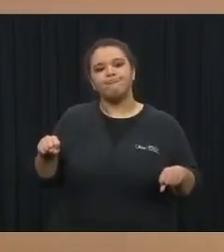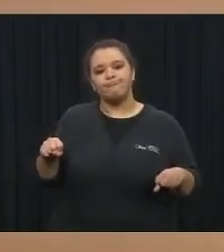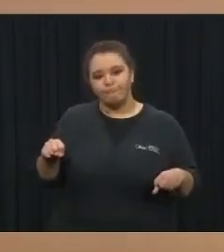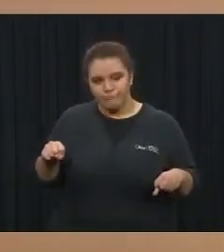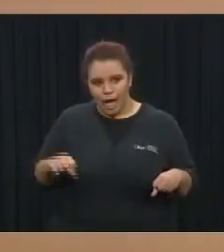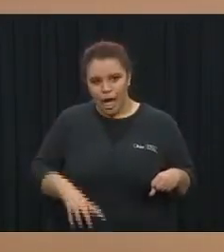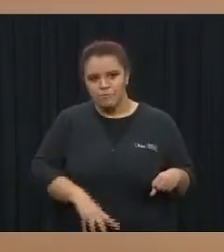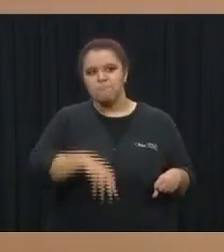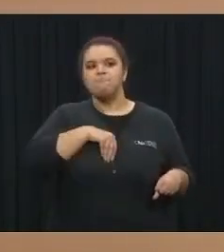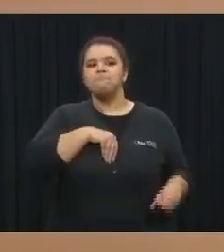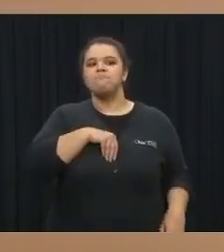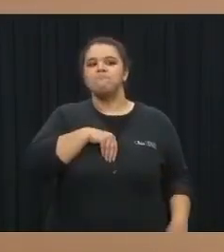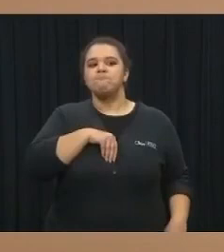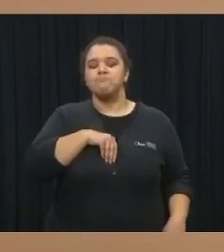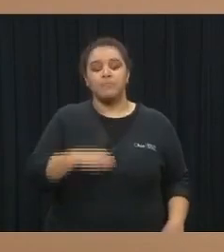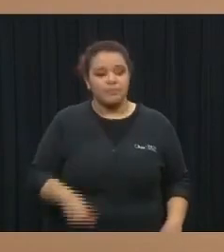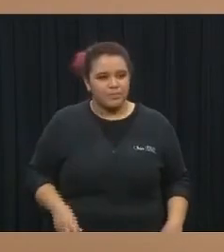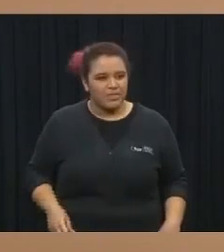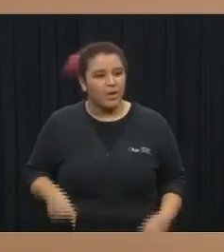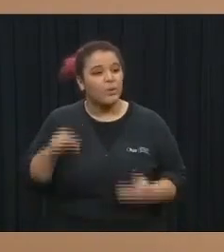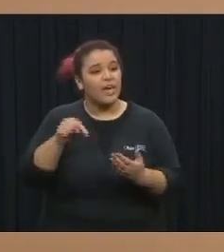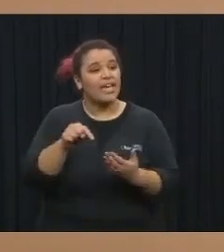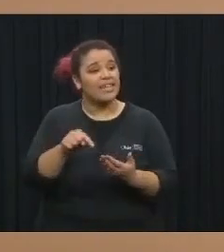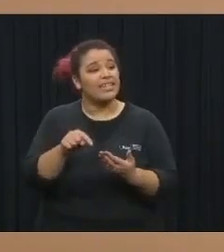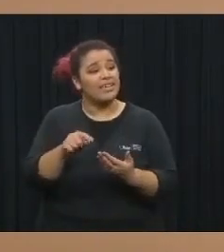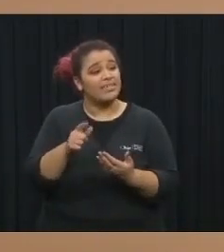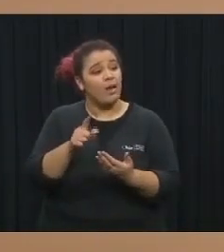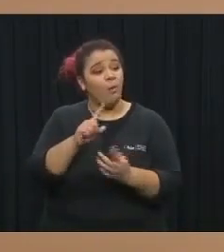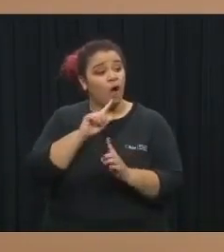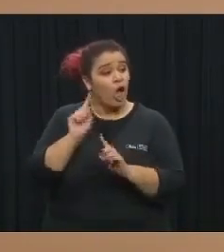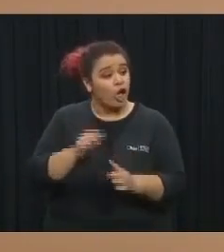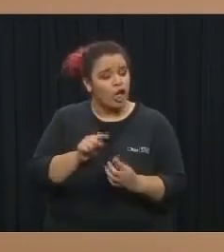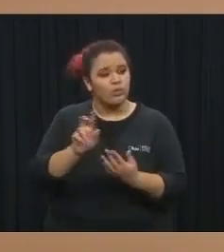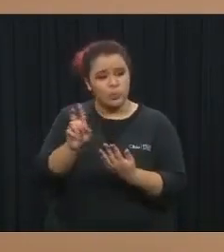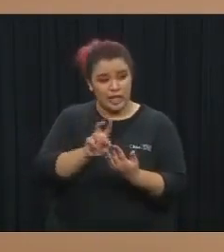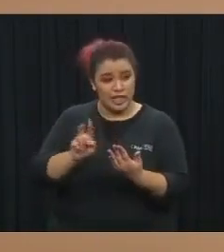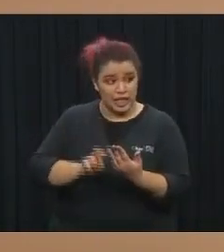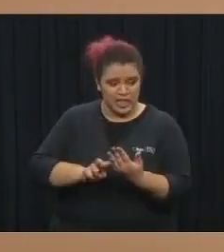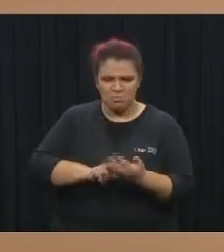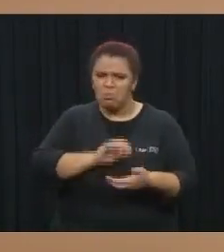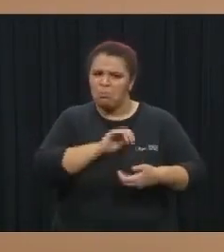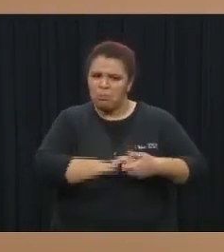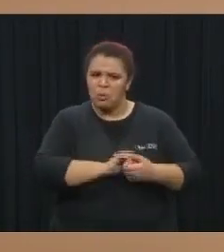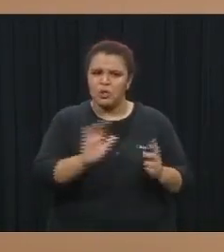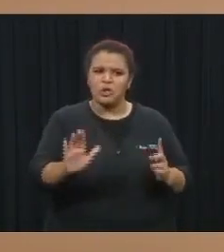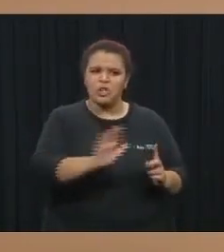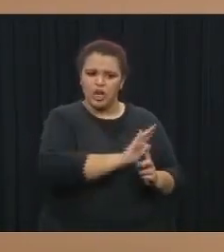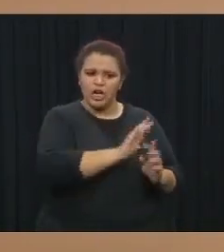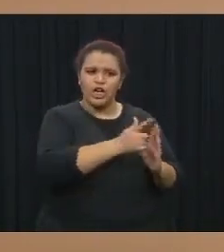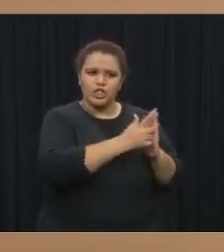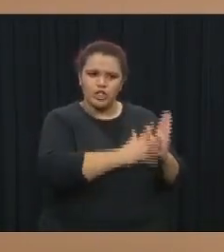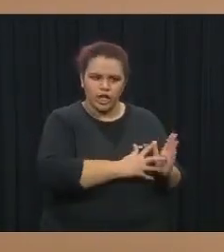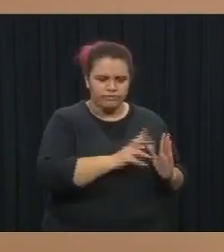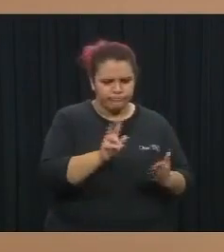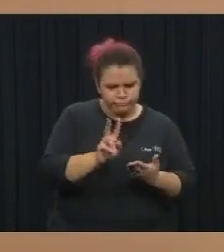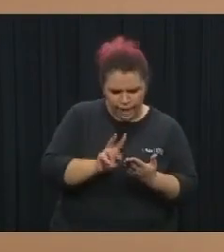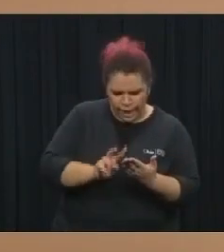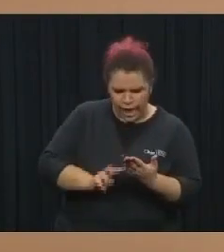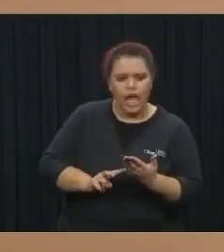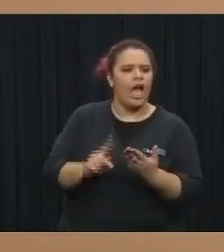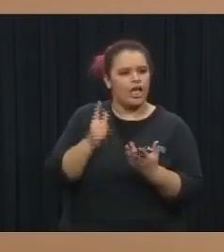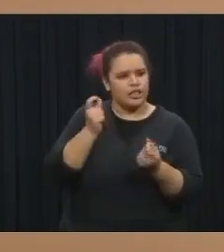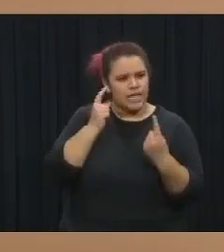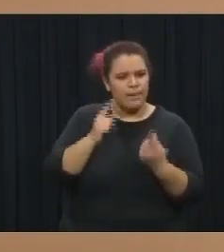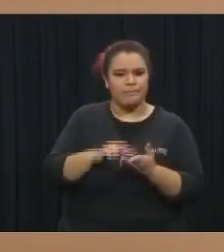language of the order, working with your attorney if you need to help interpret that will go a long way. For employees, there's